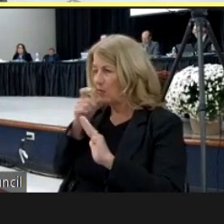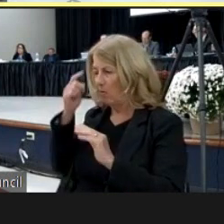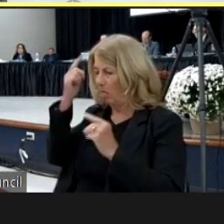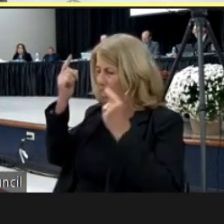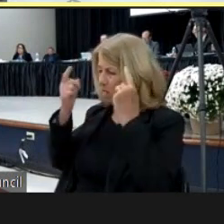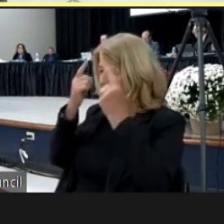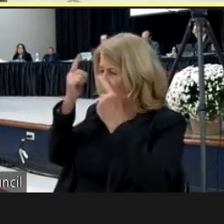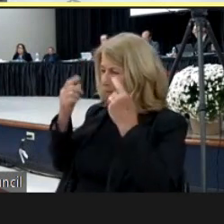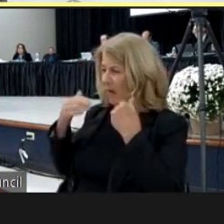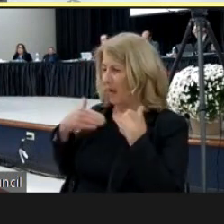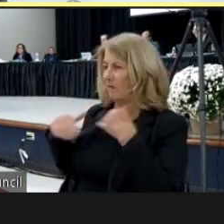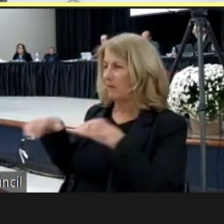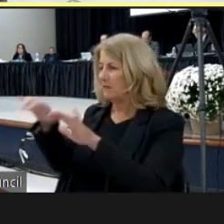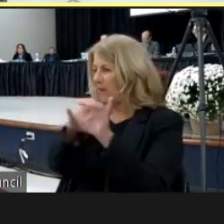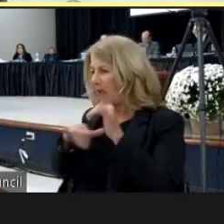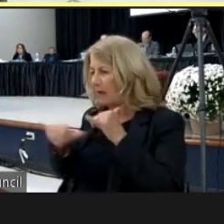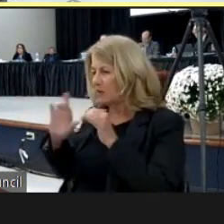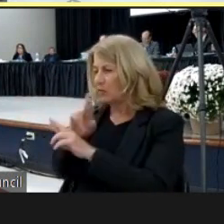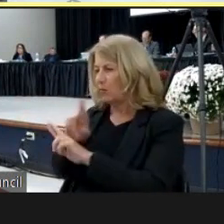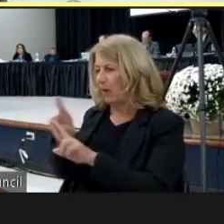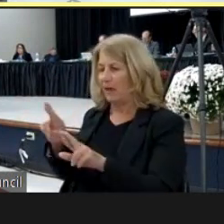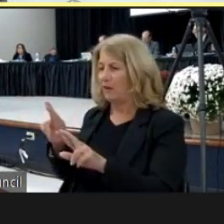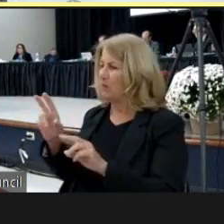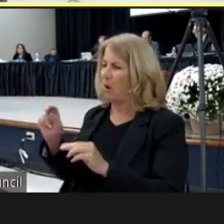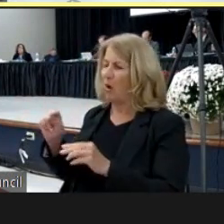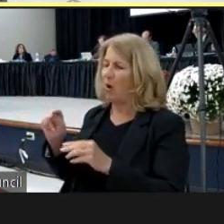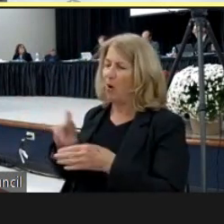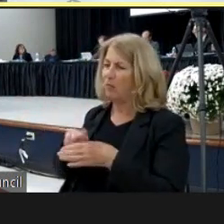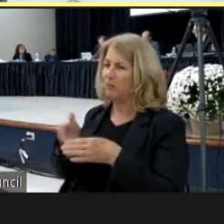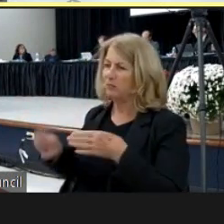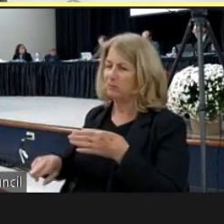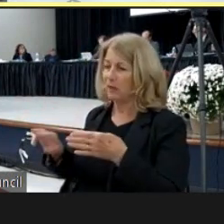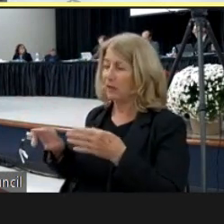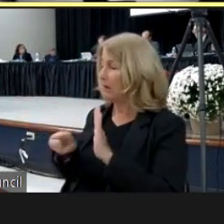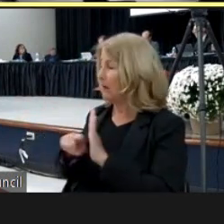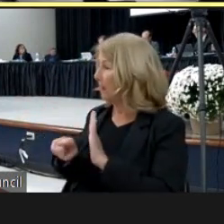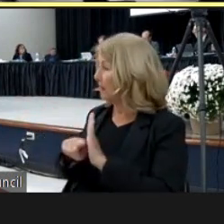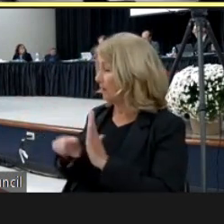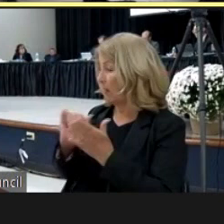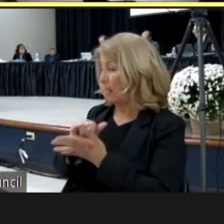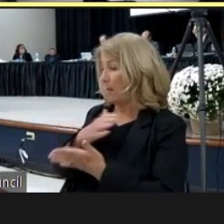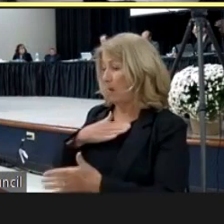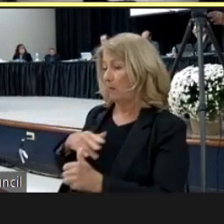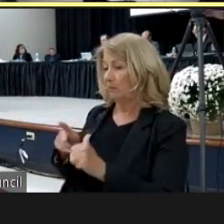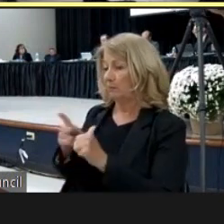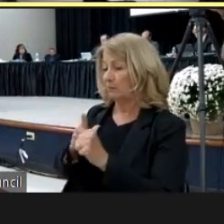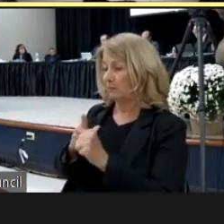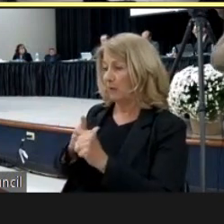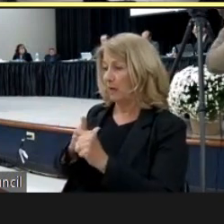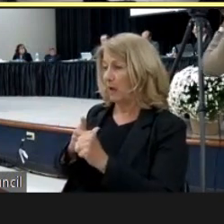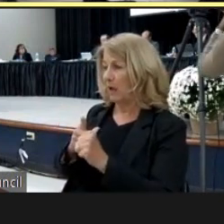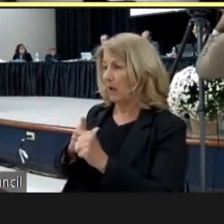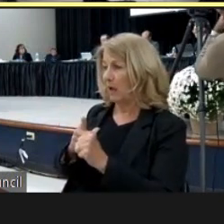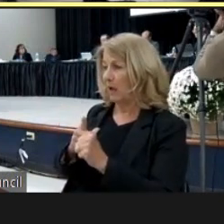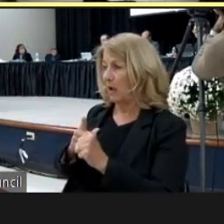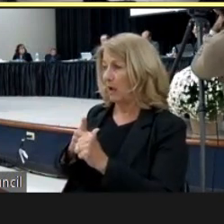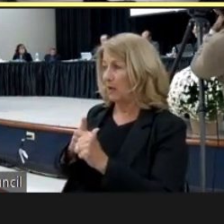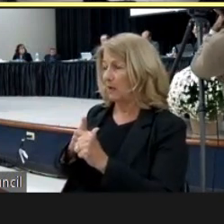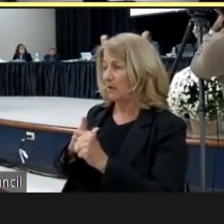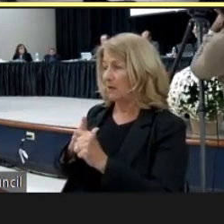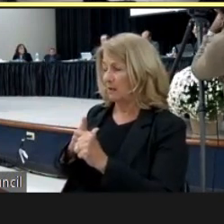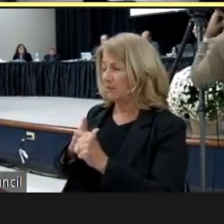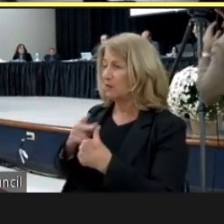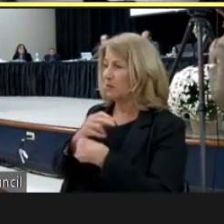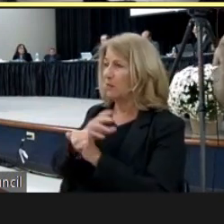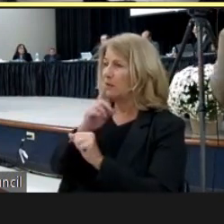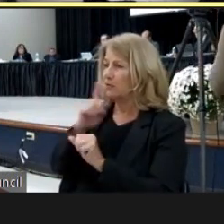there really hasn't been unintended consequences. I think that's going to be my priority is high design standards and ensuring that